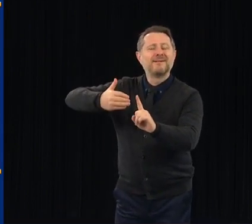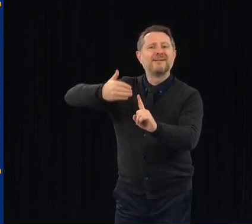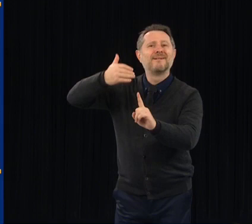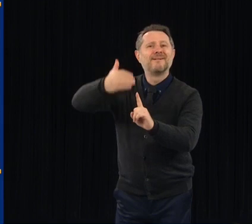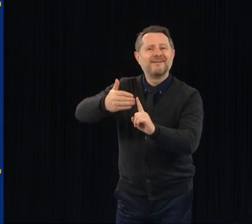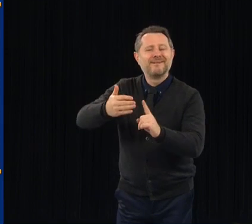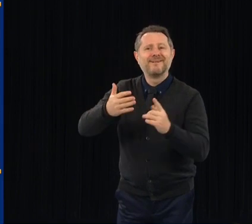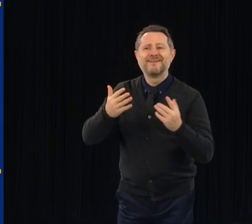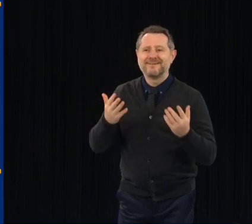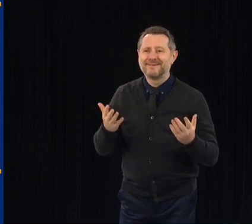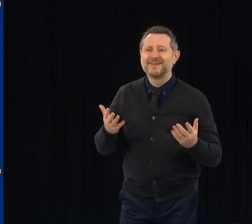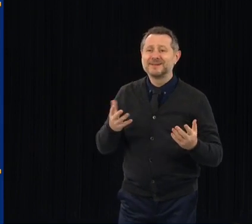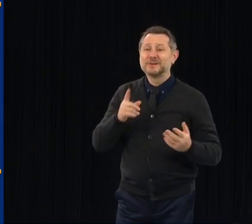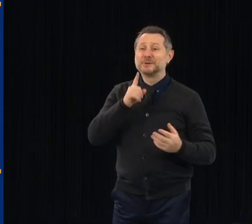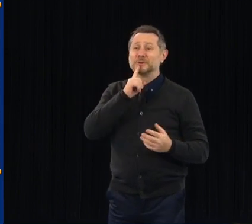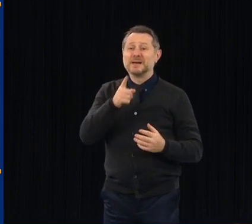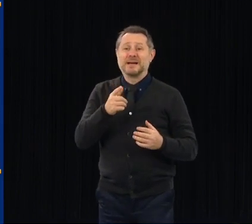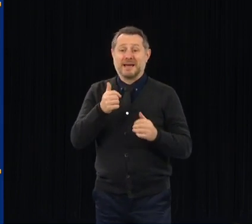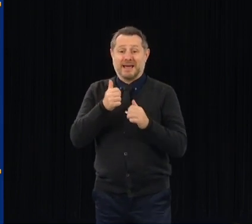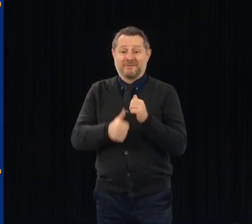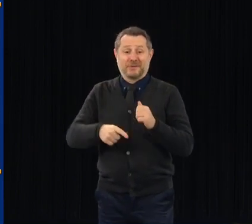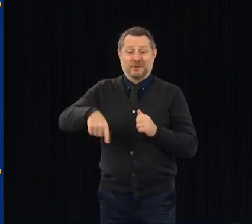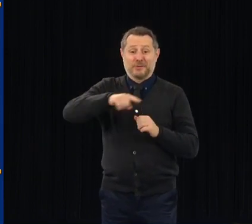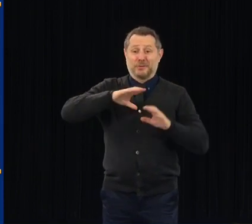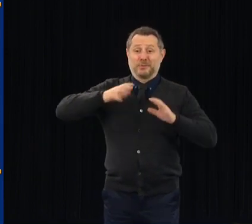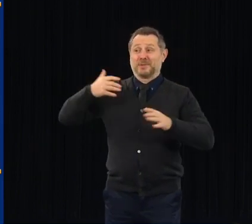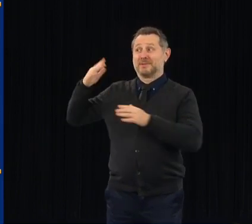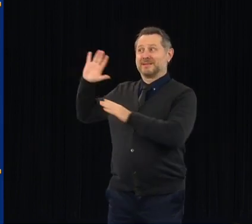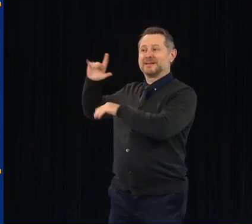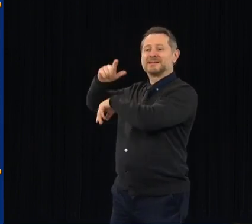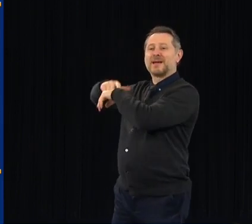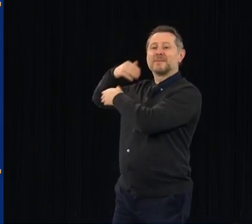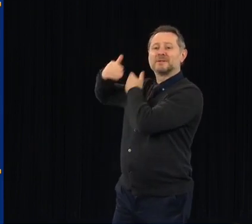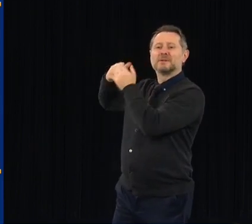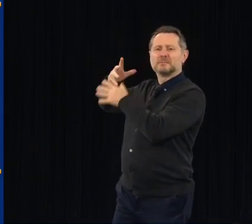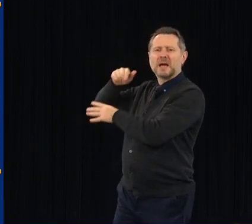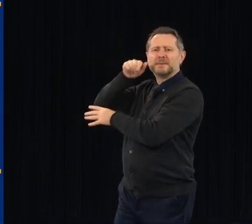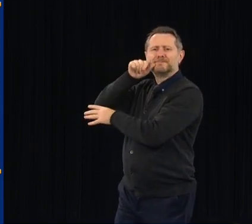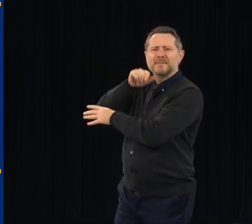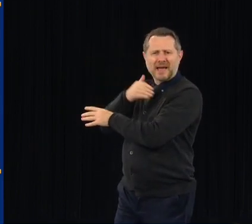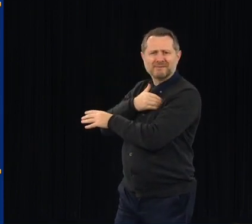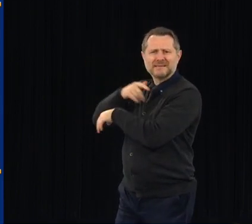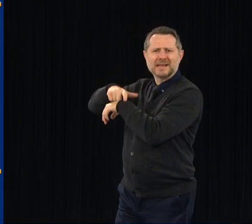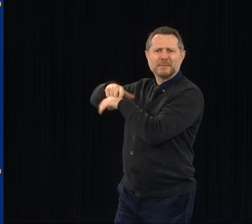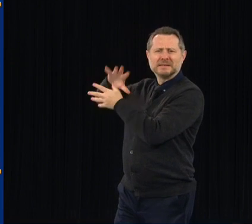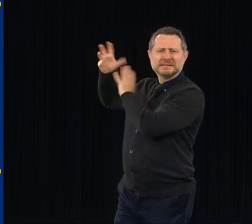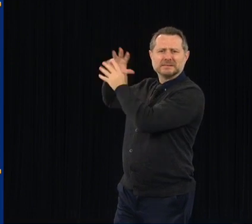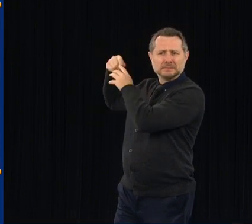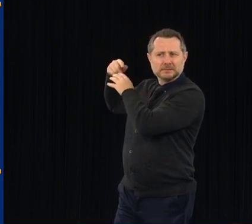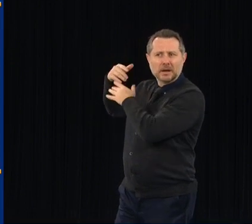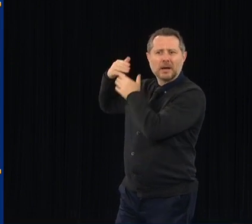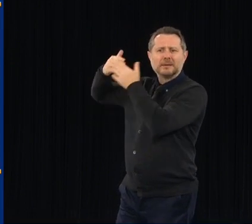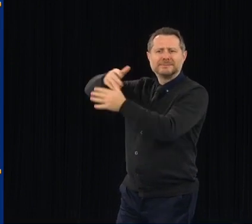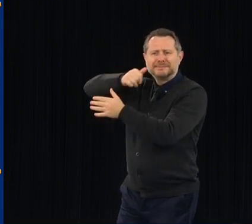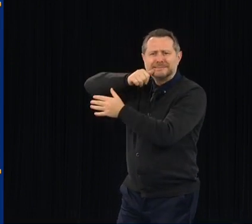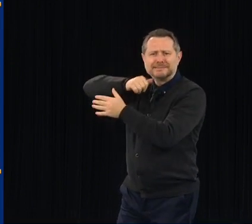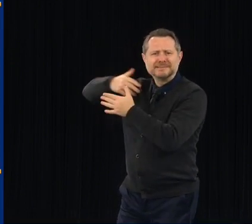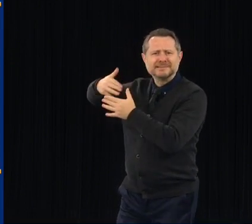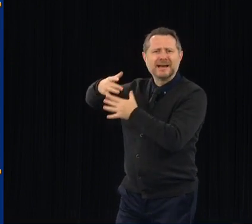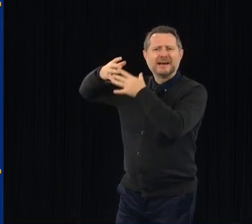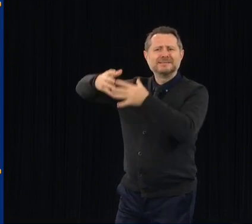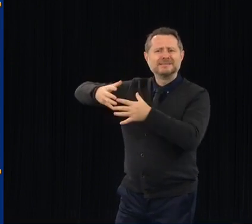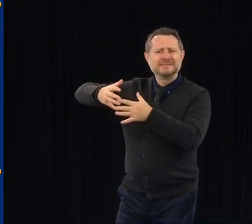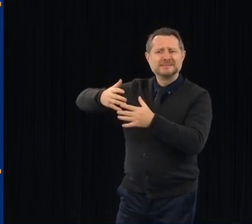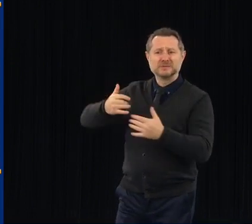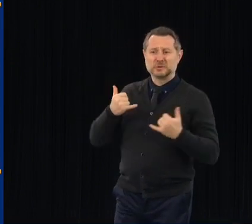a generation that has had a better overall situation than where we are right